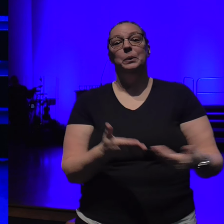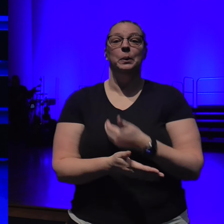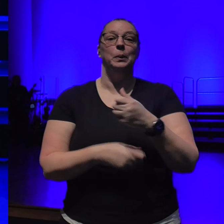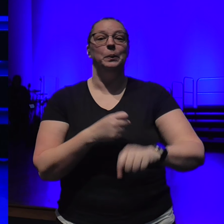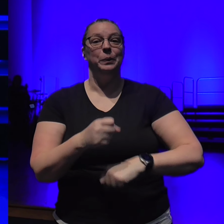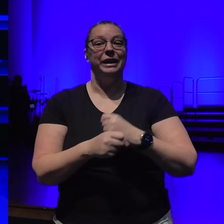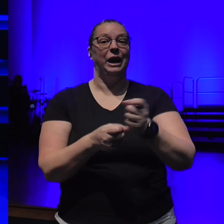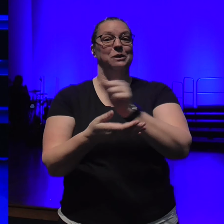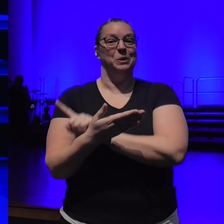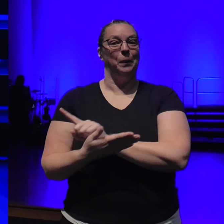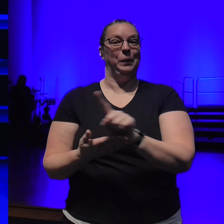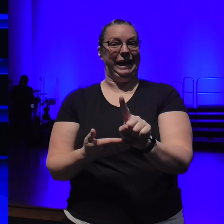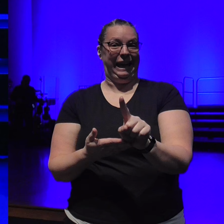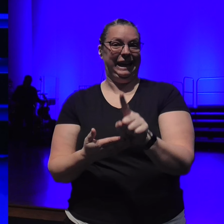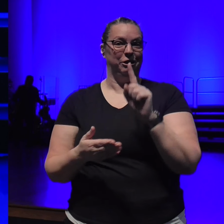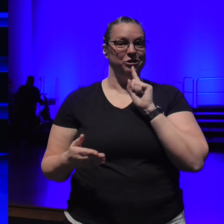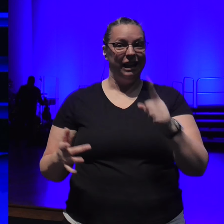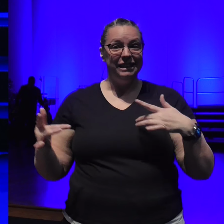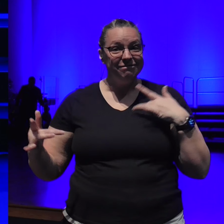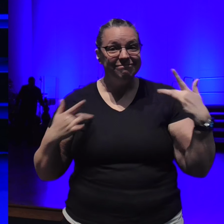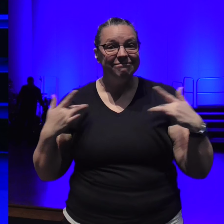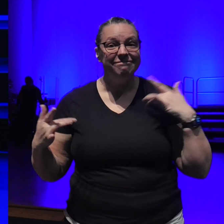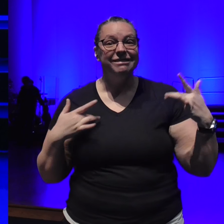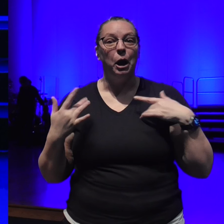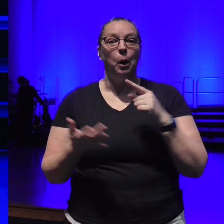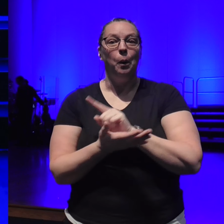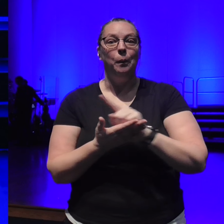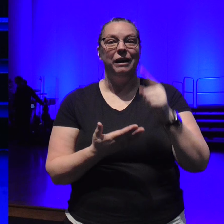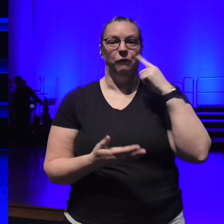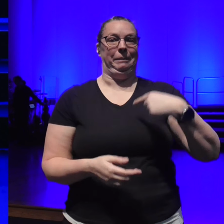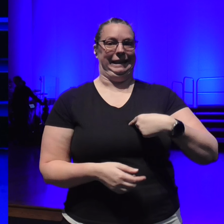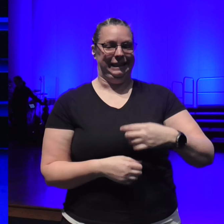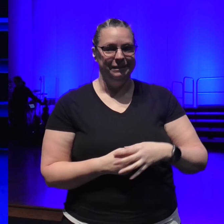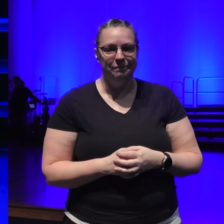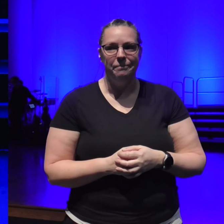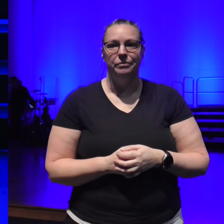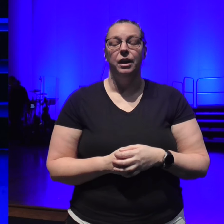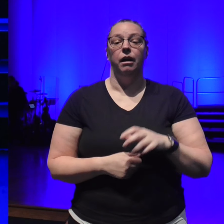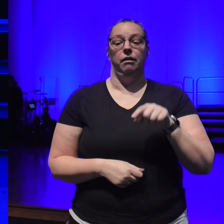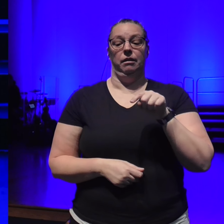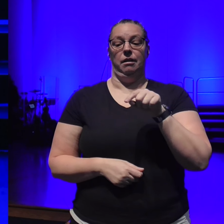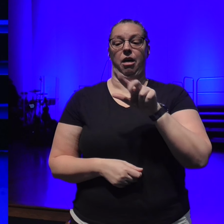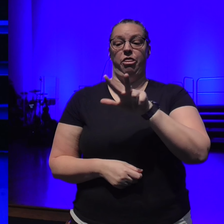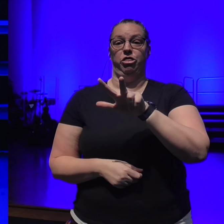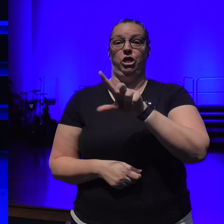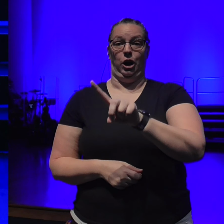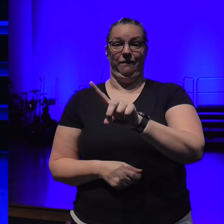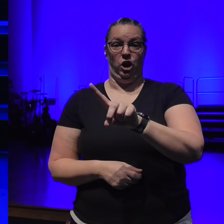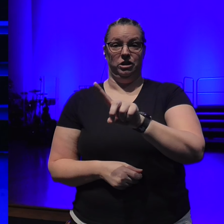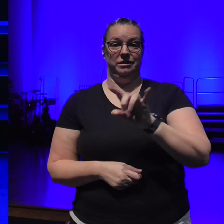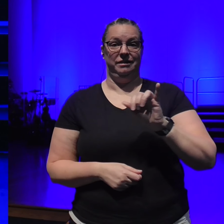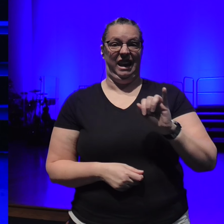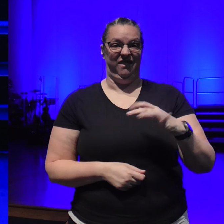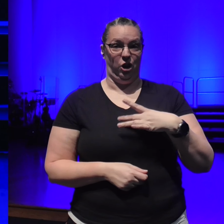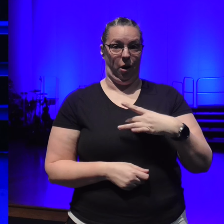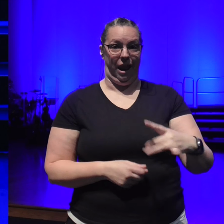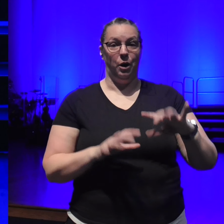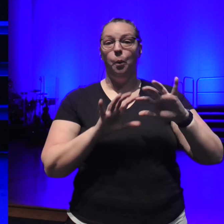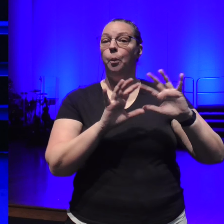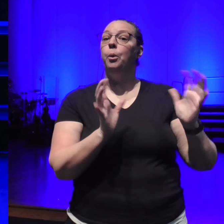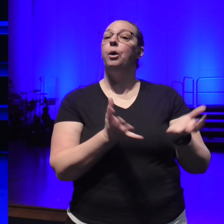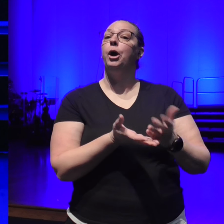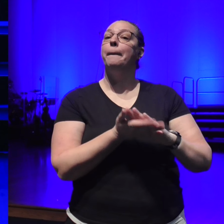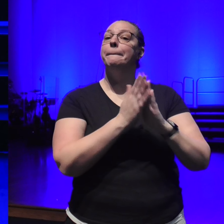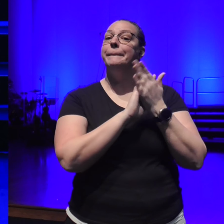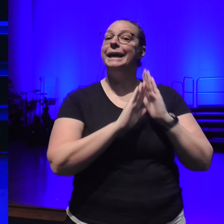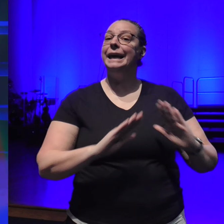week here at Mile High. It's a very exciting week for me. On the 31st, if you like world peace, very early